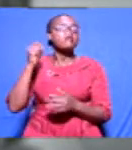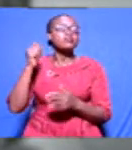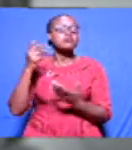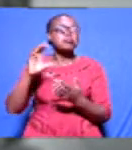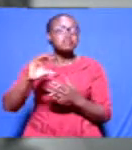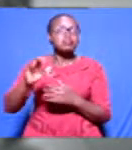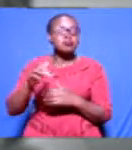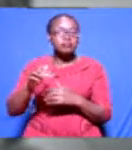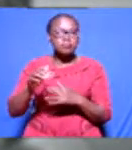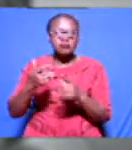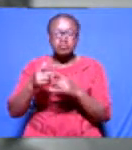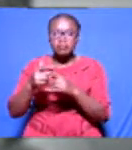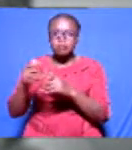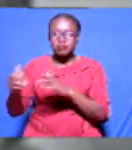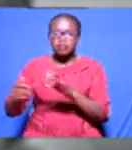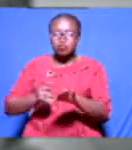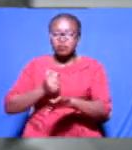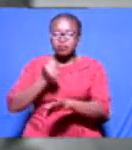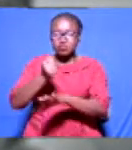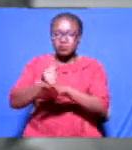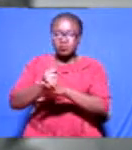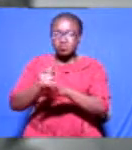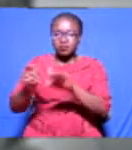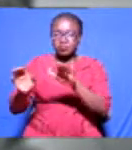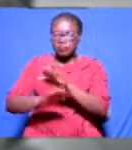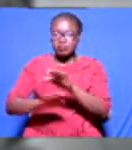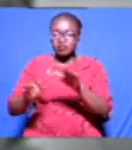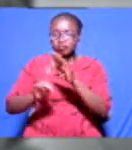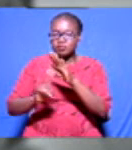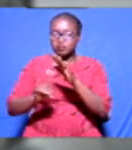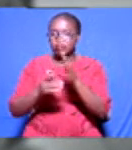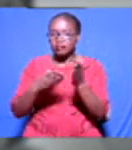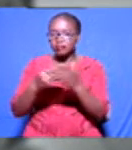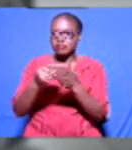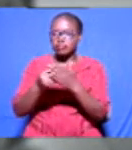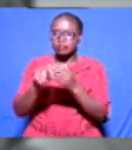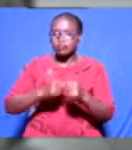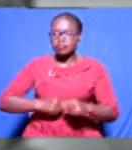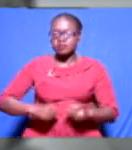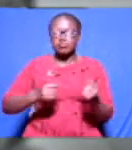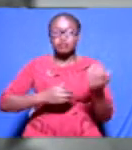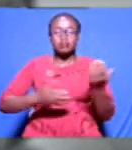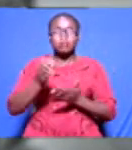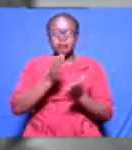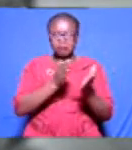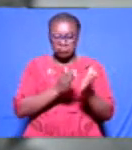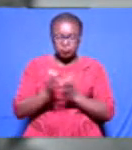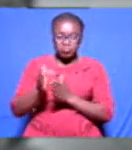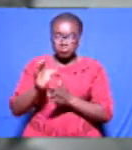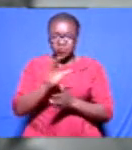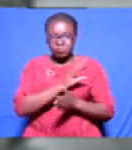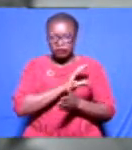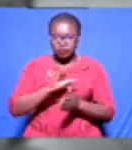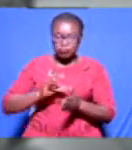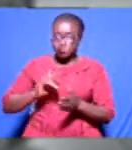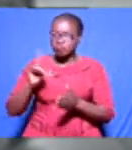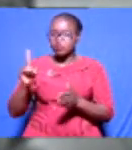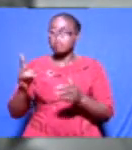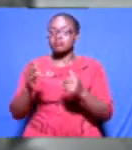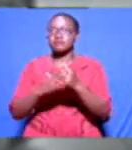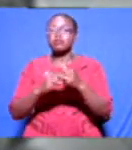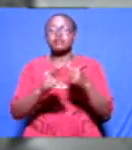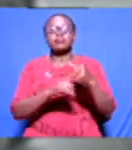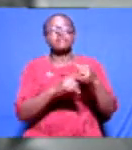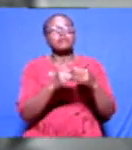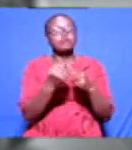was appointed Assistant Minister for Finance and Chairman of the Economic Planning Commission in 1963. He played